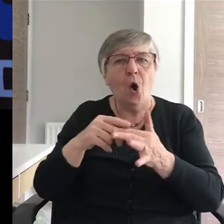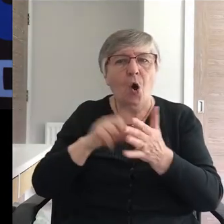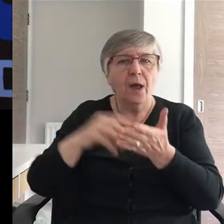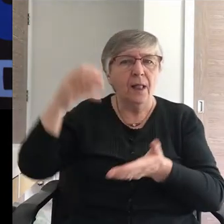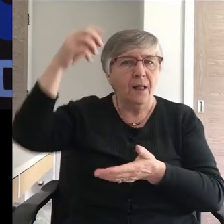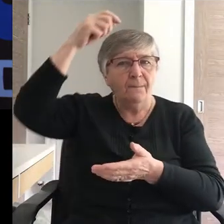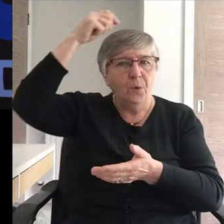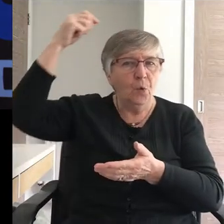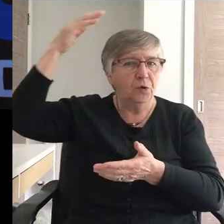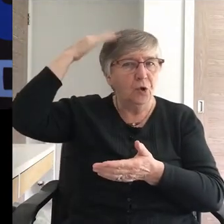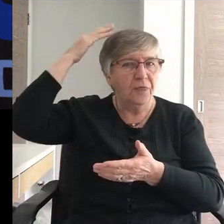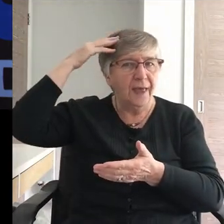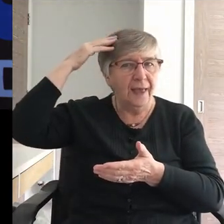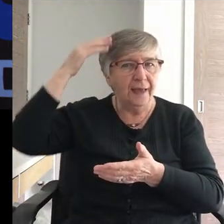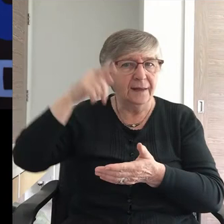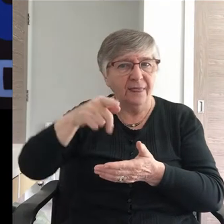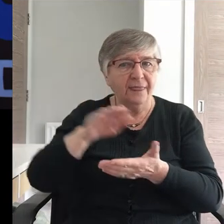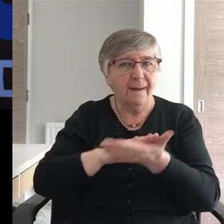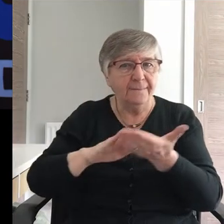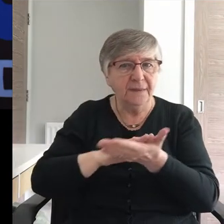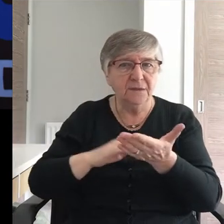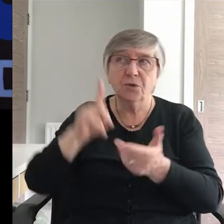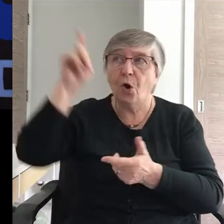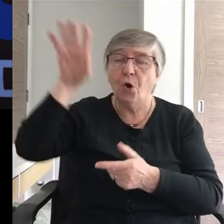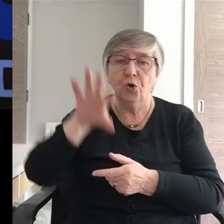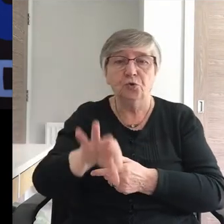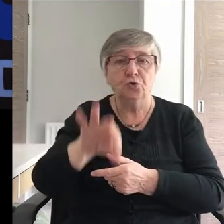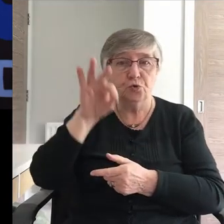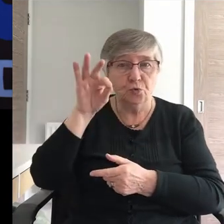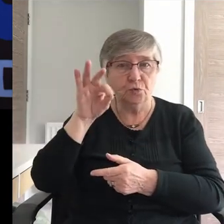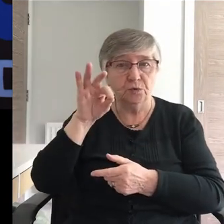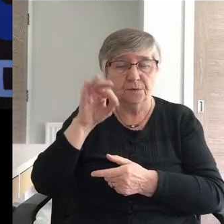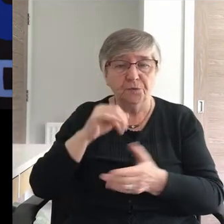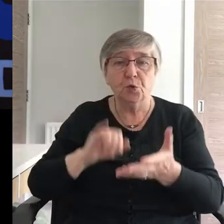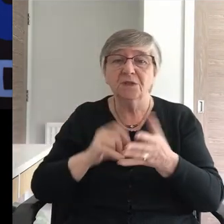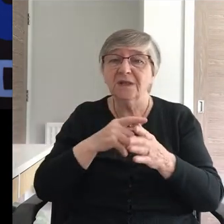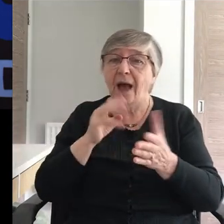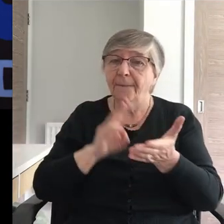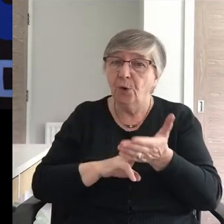symbolic of being chosen by God. So Samuel was sent.